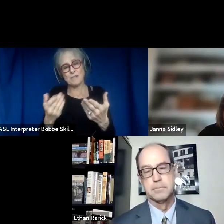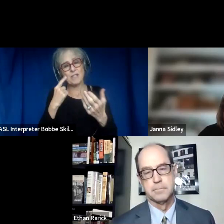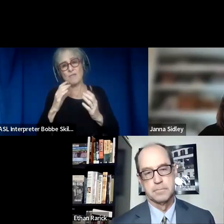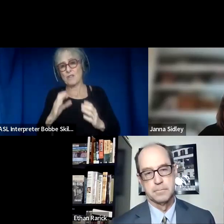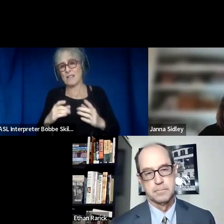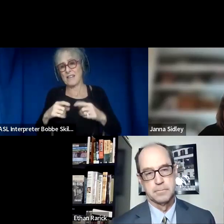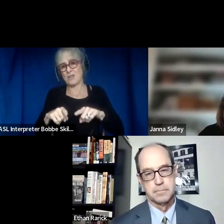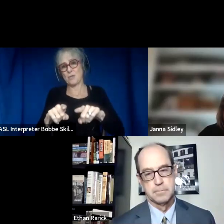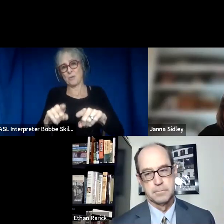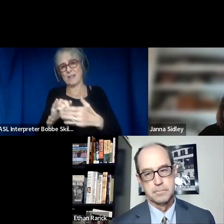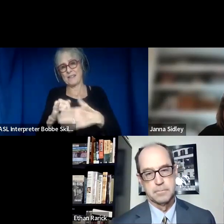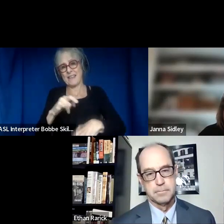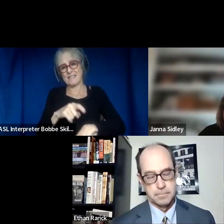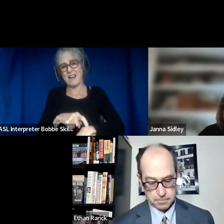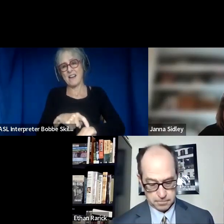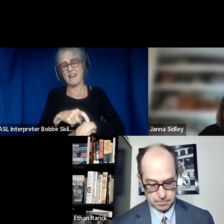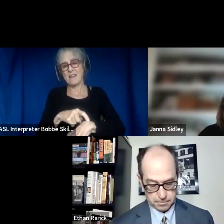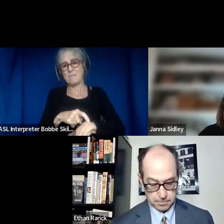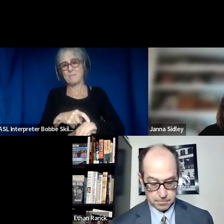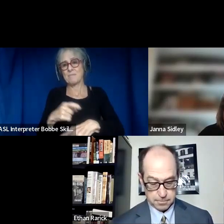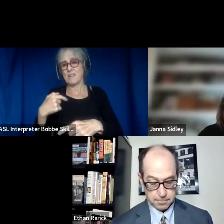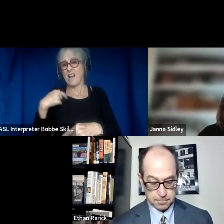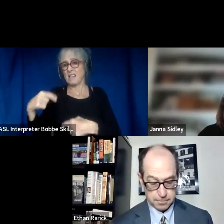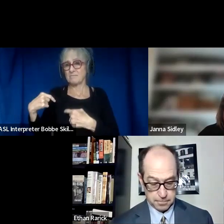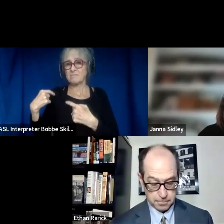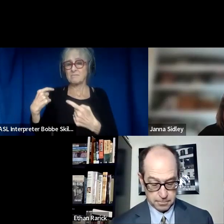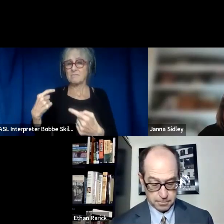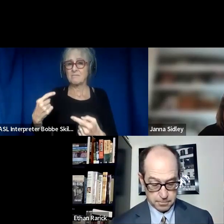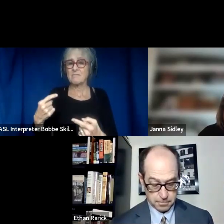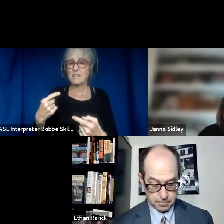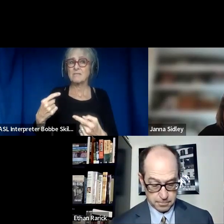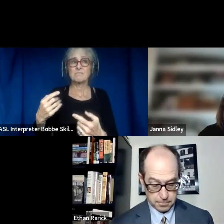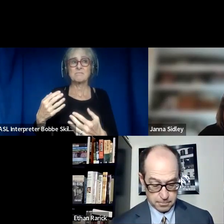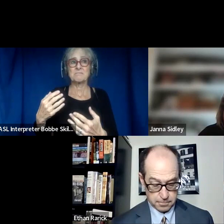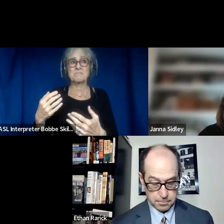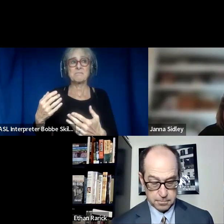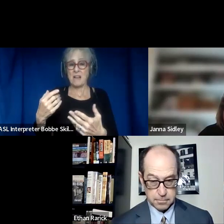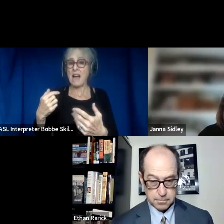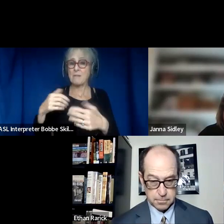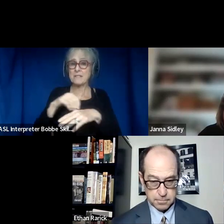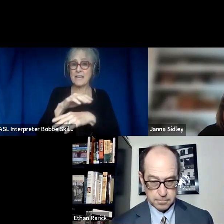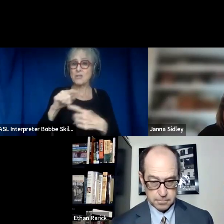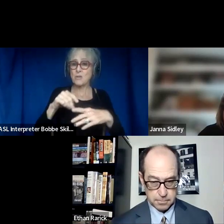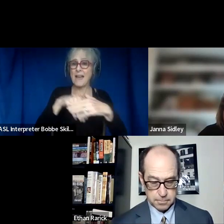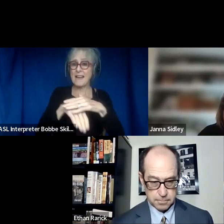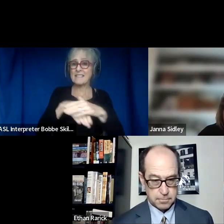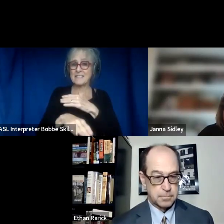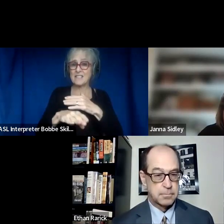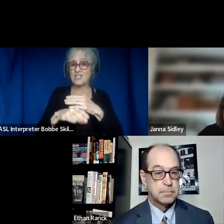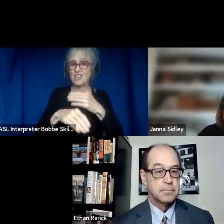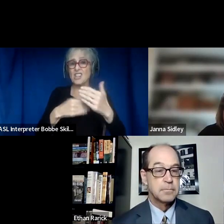time. I have been sent to access generic services since